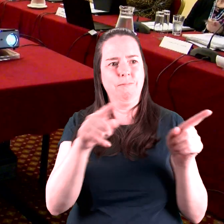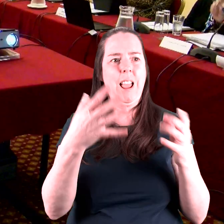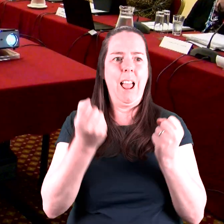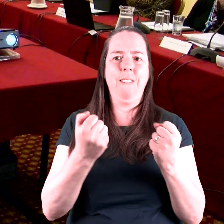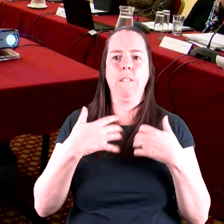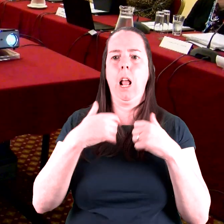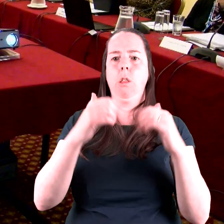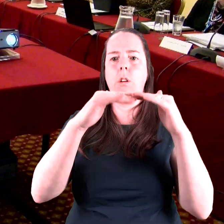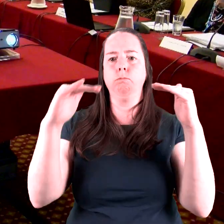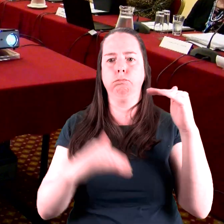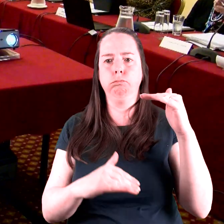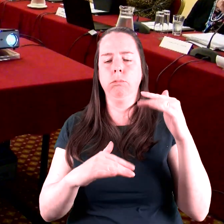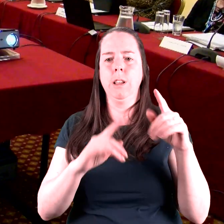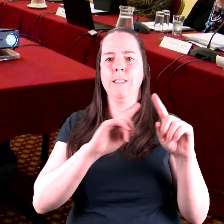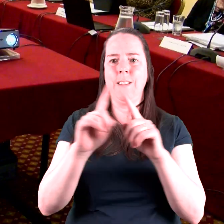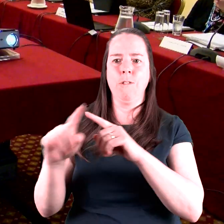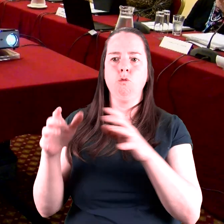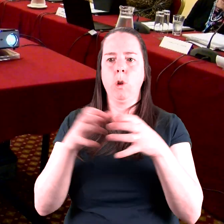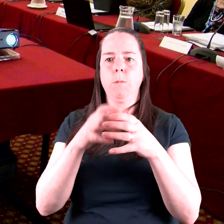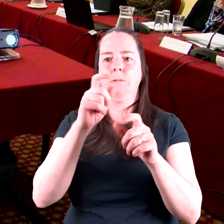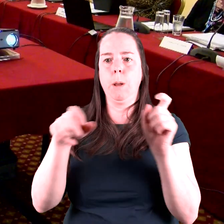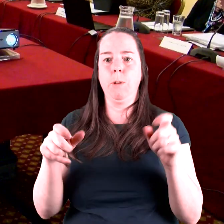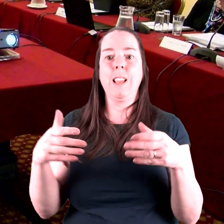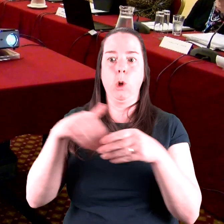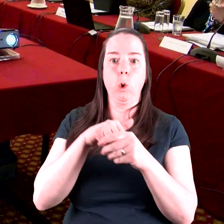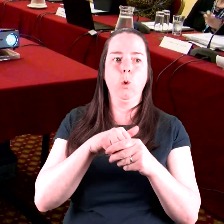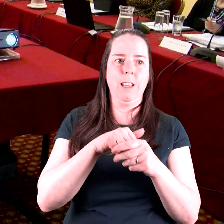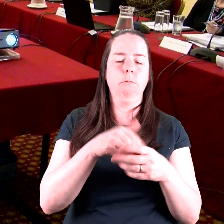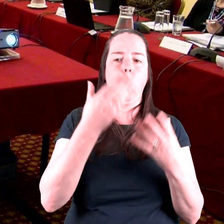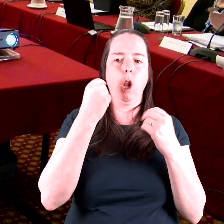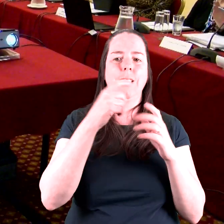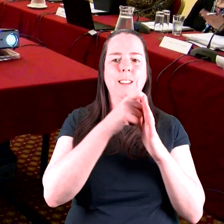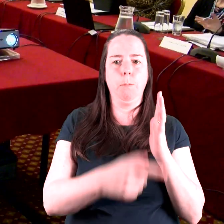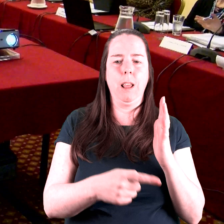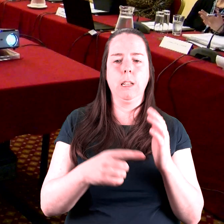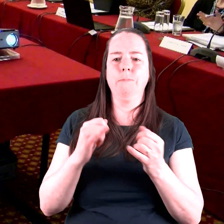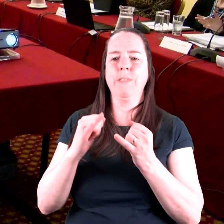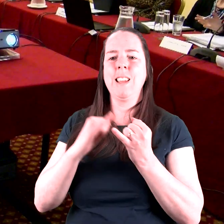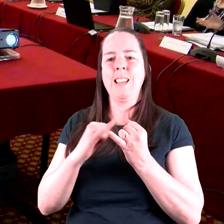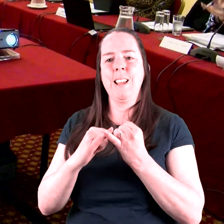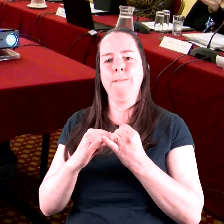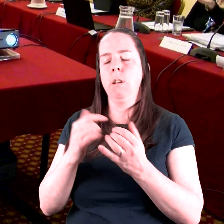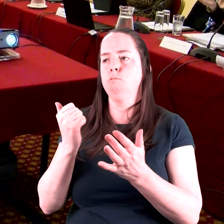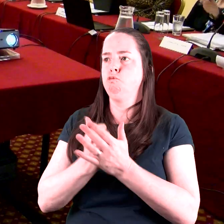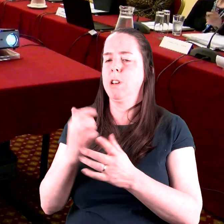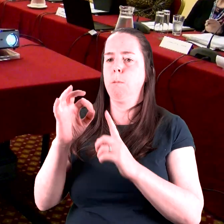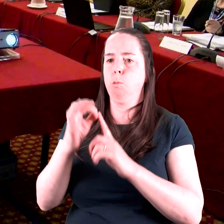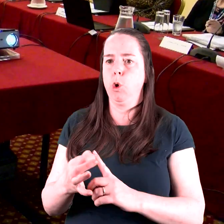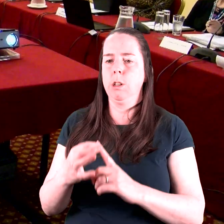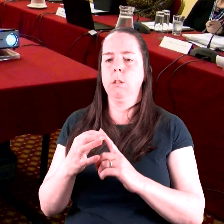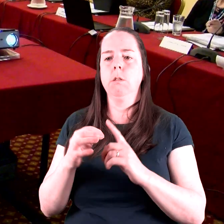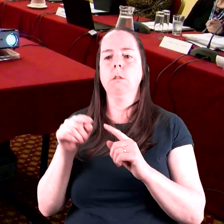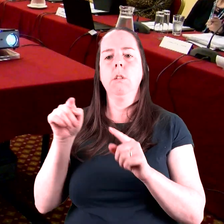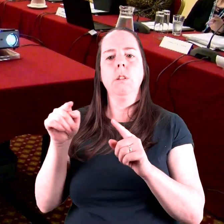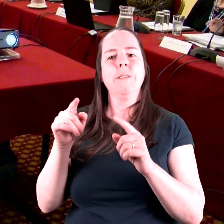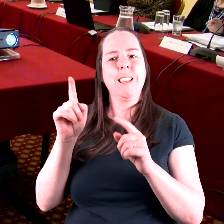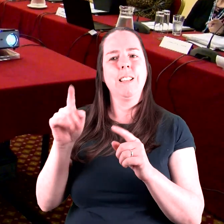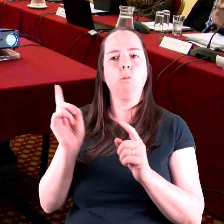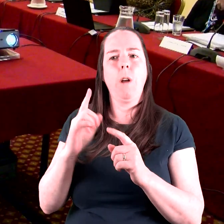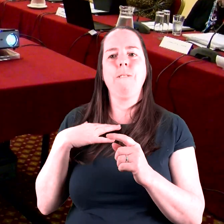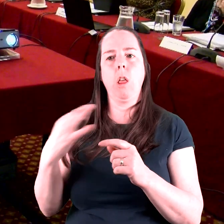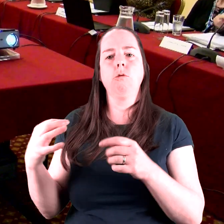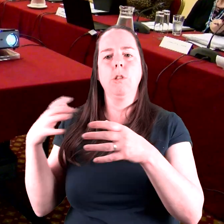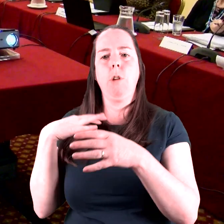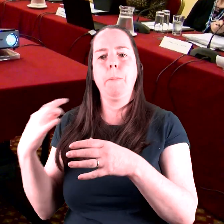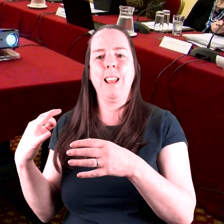health inequalities and different groups of people, including people with learning disabilities. And Steve made the brilliant point, and Steve is our voluntary sector representative.